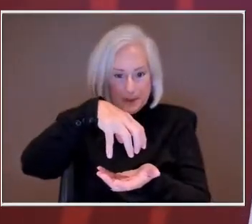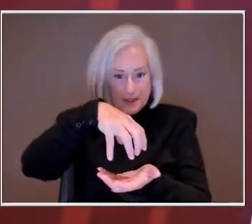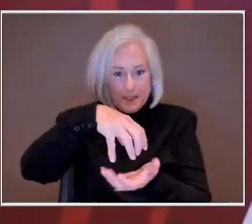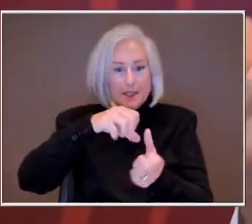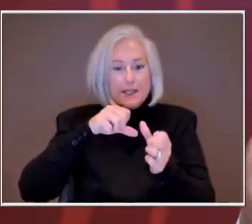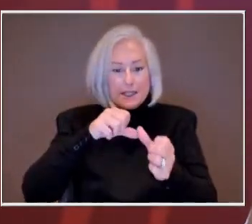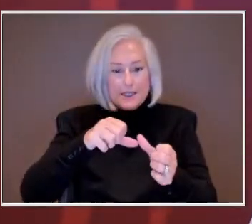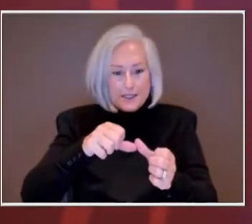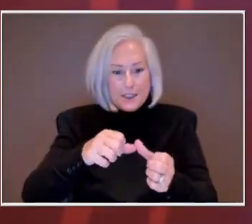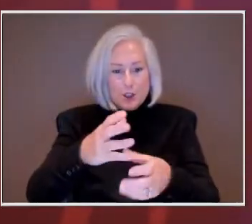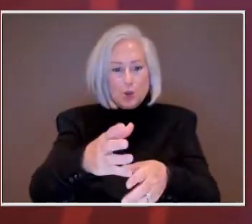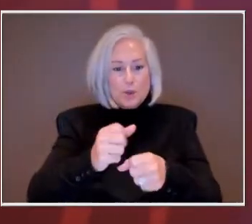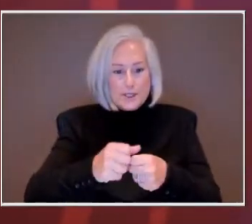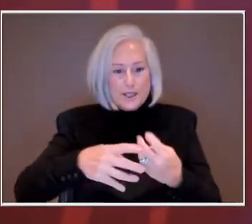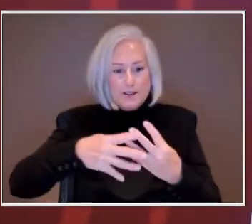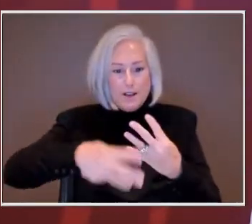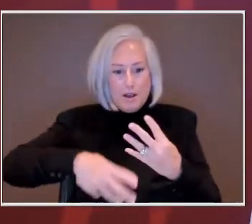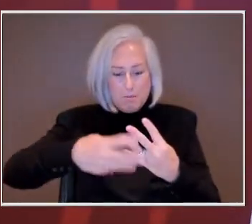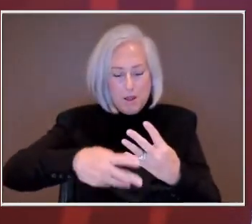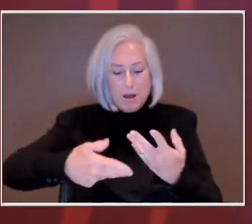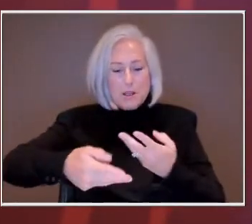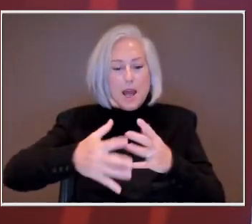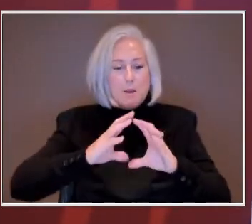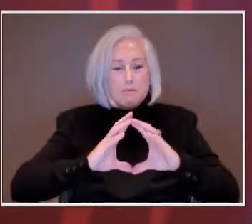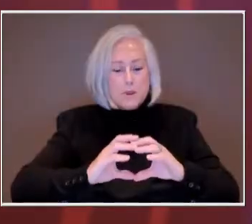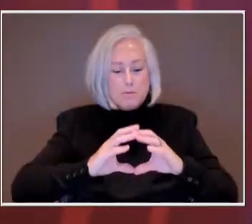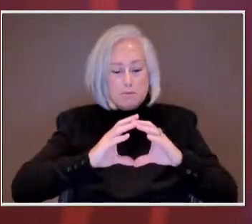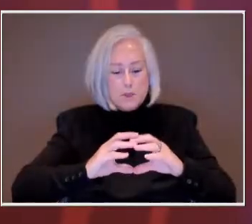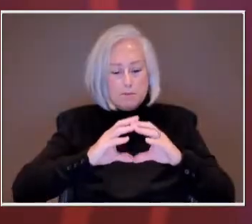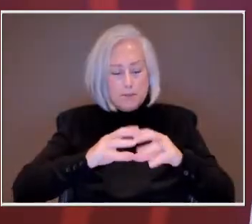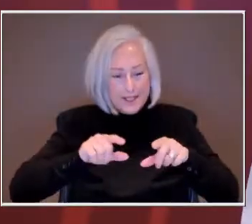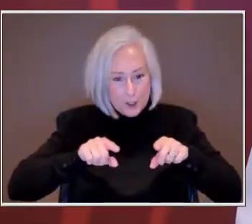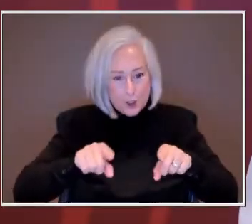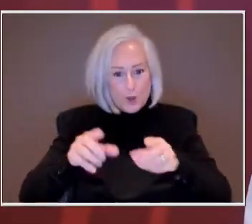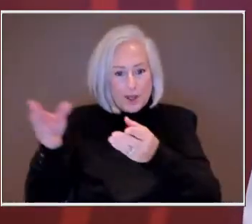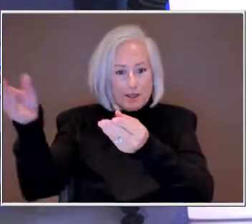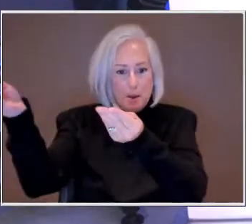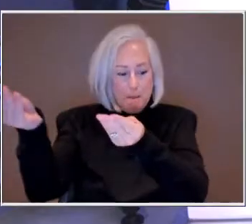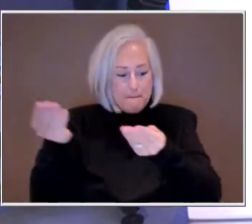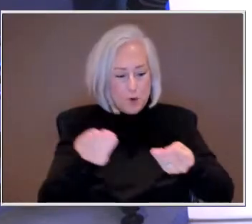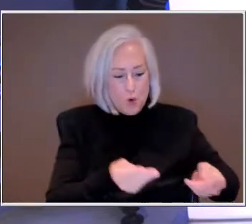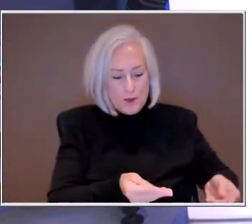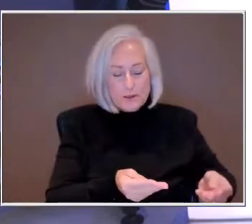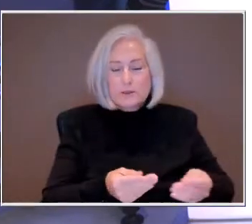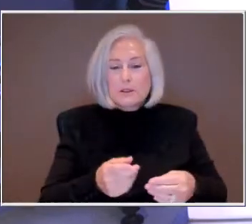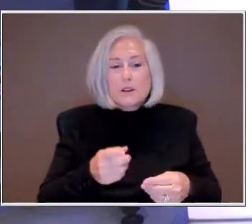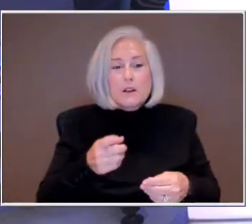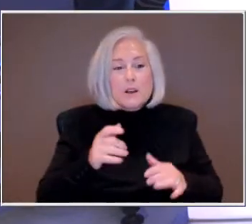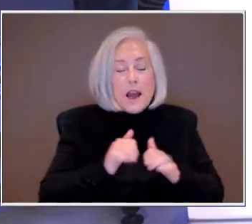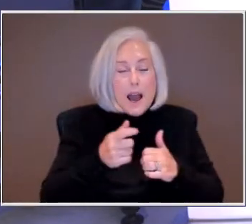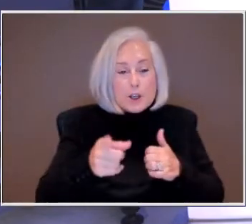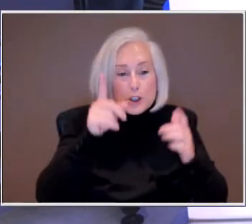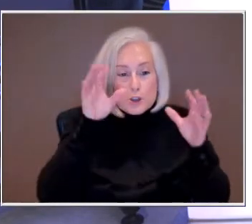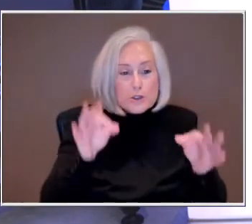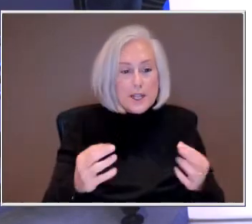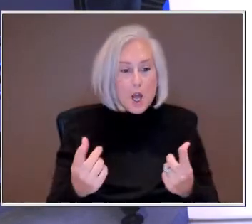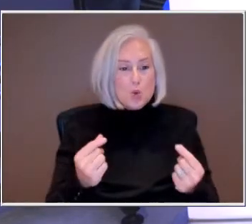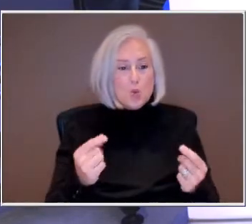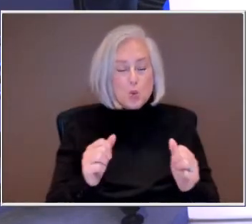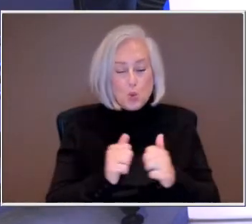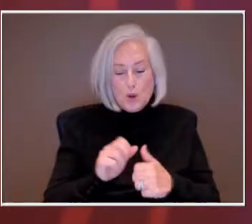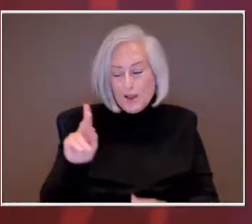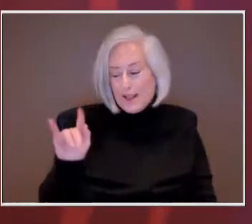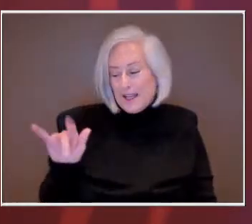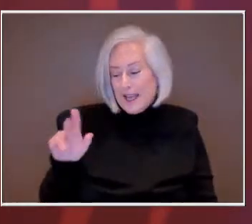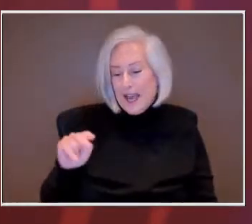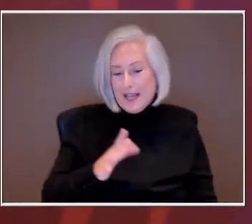supply and beat the entire time on transport. What did you do with? How did you decide what to do with Kaylin's heart? We